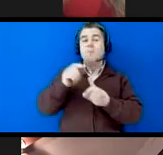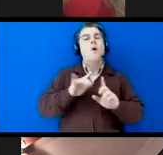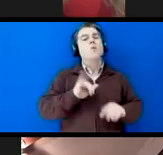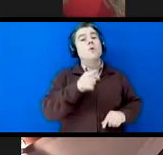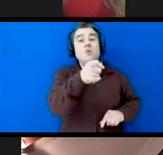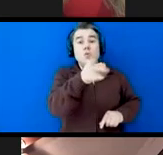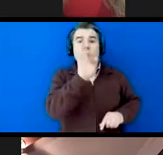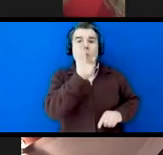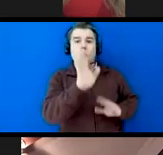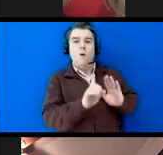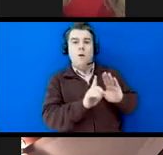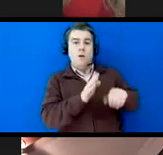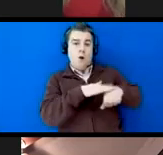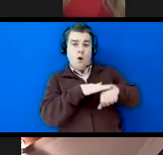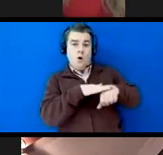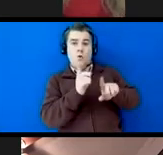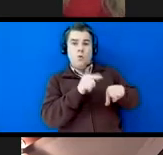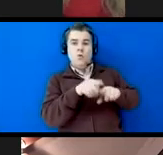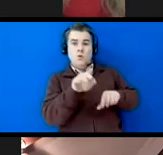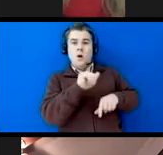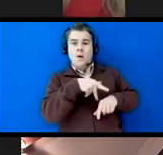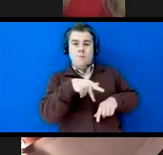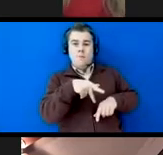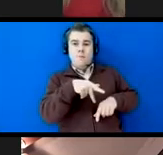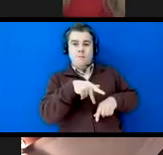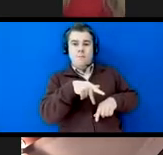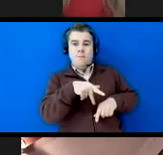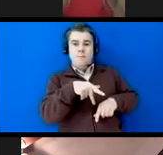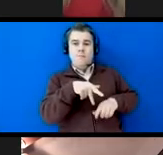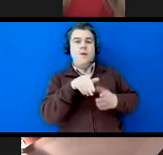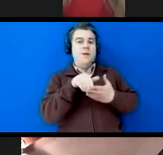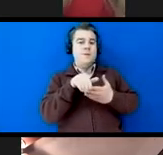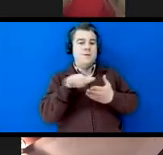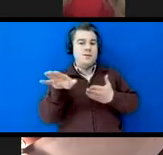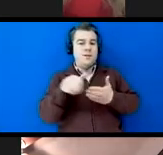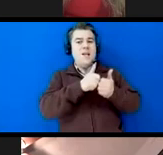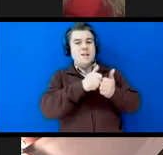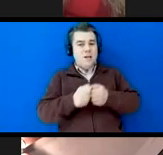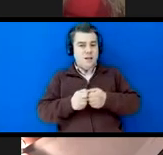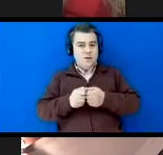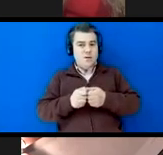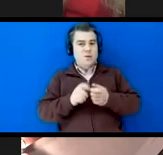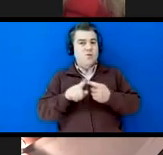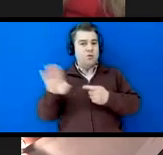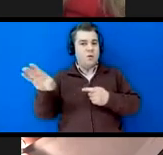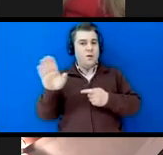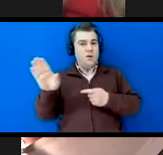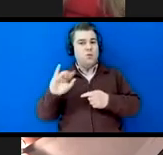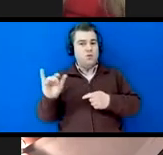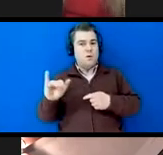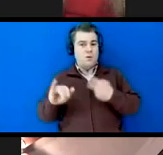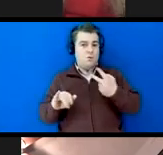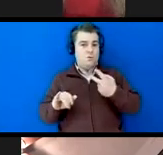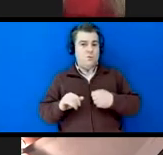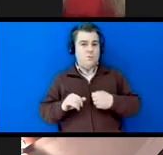alerted to go to your app by the system and send this and text this right to your prospect as well. The